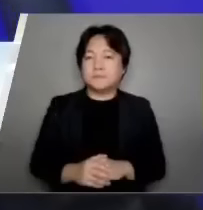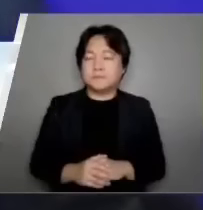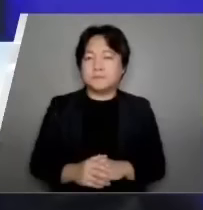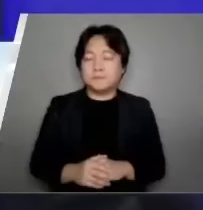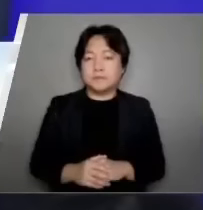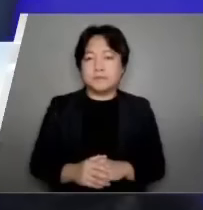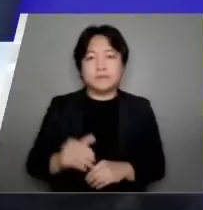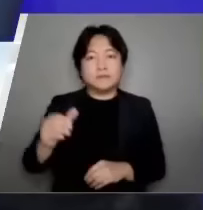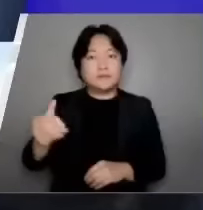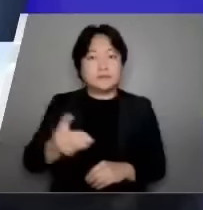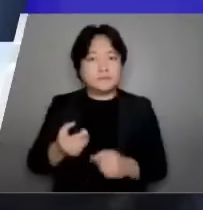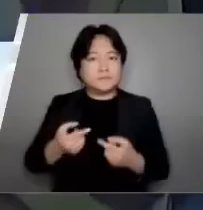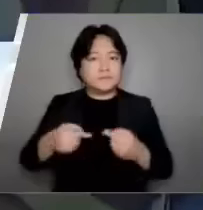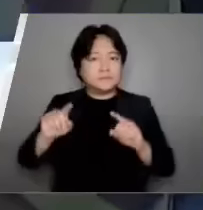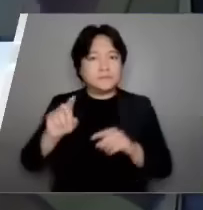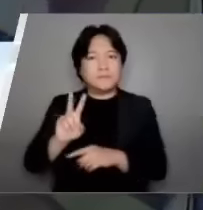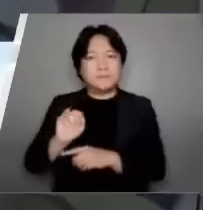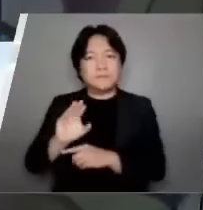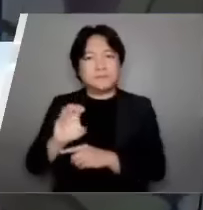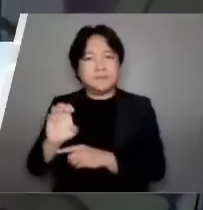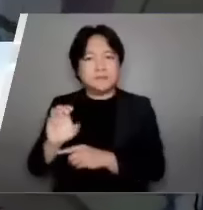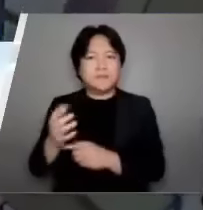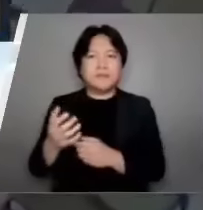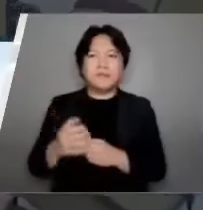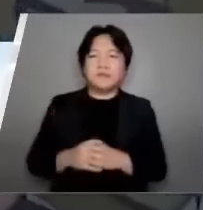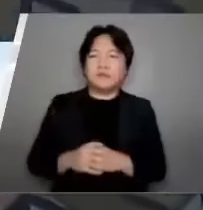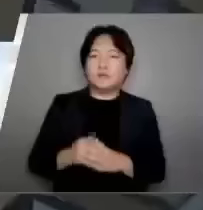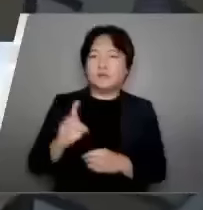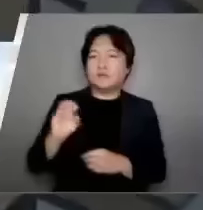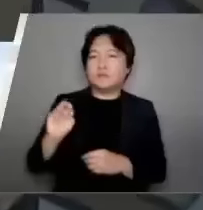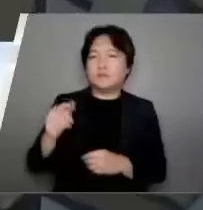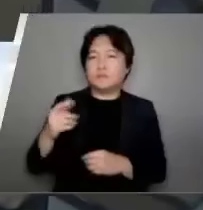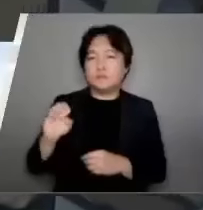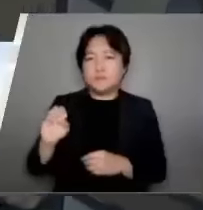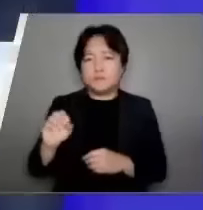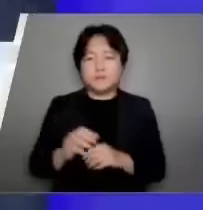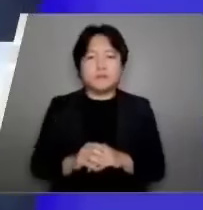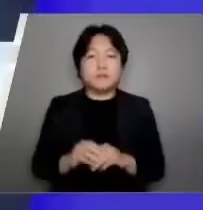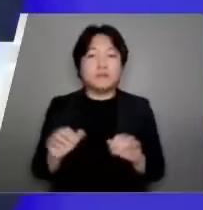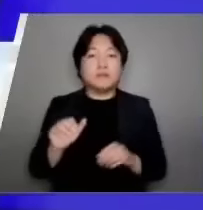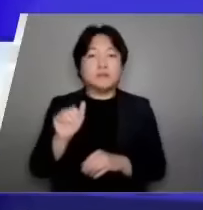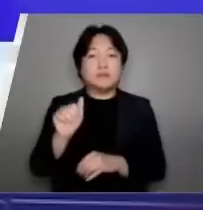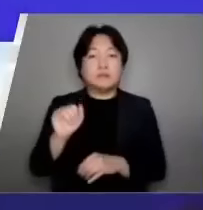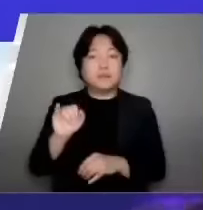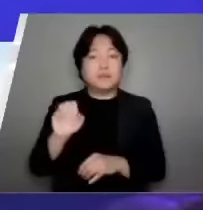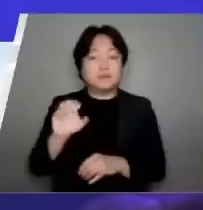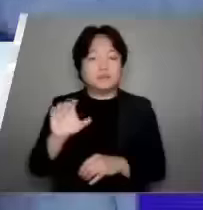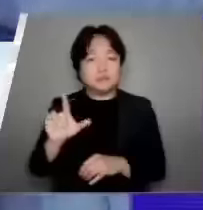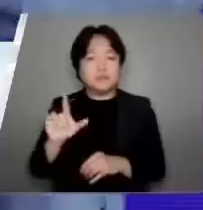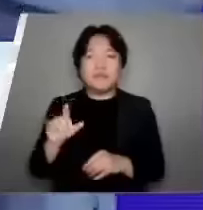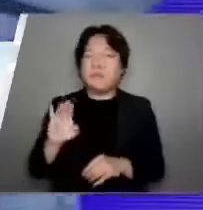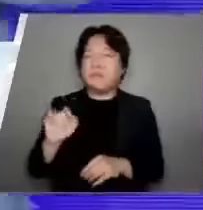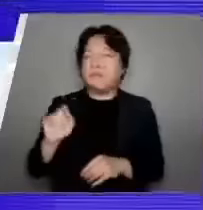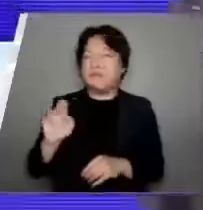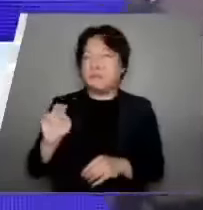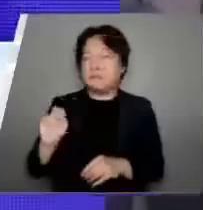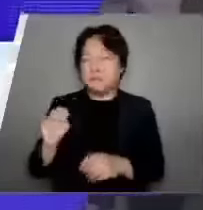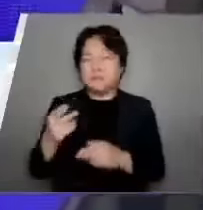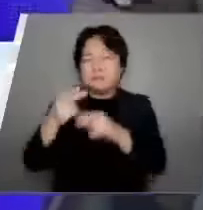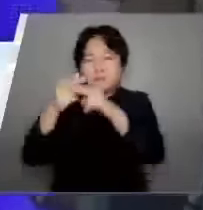Eugene Domingo. Himala, isang musical nina Aisel Santos at Between Escalante. The Kingdom at